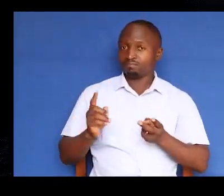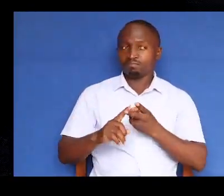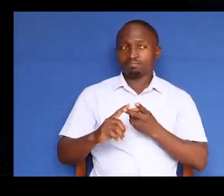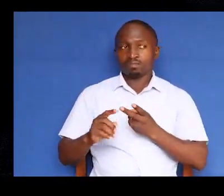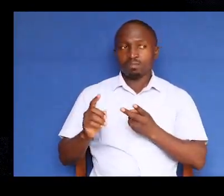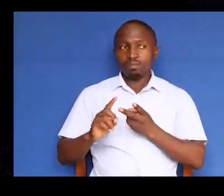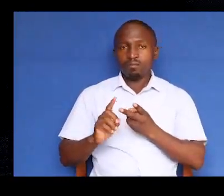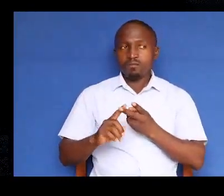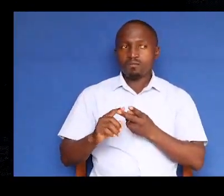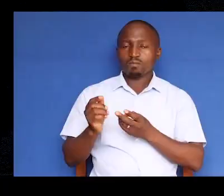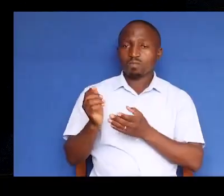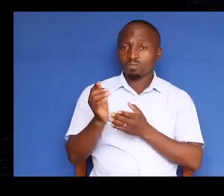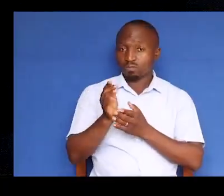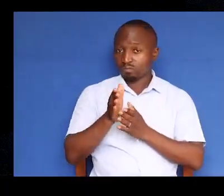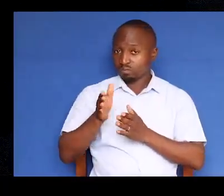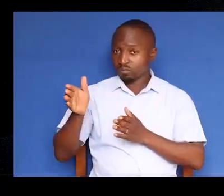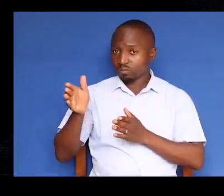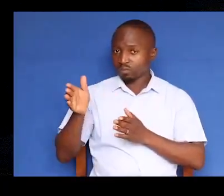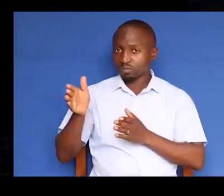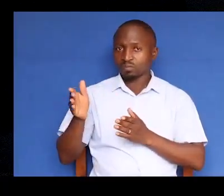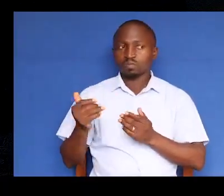While at this